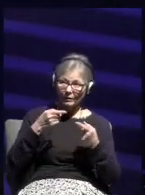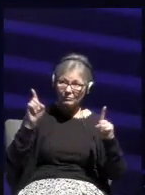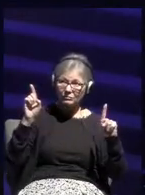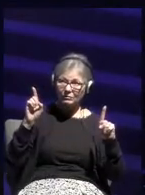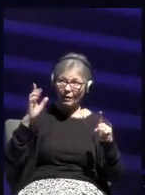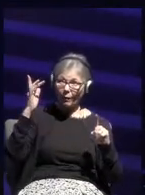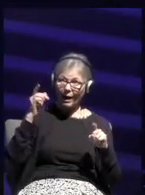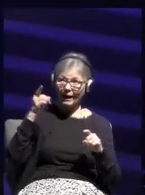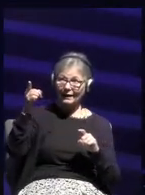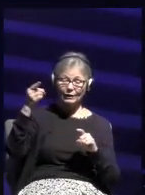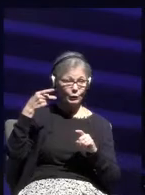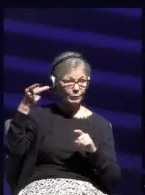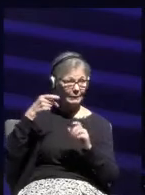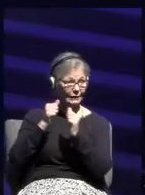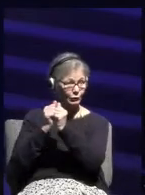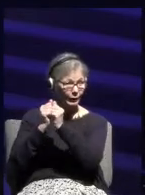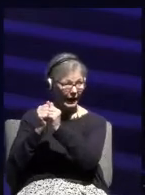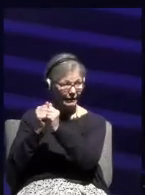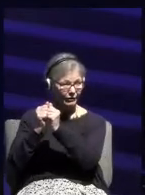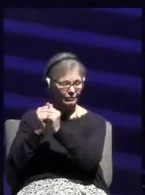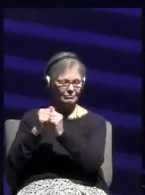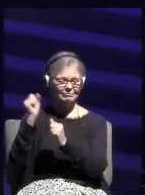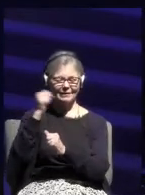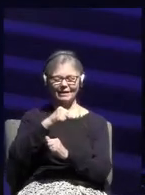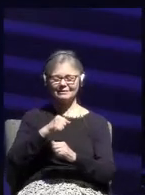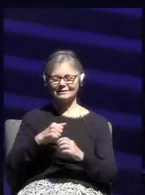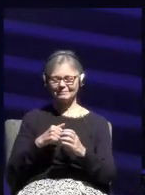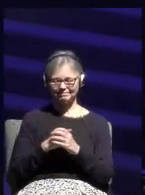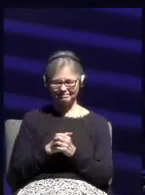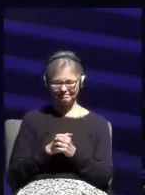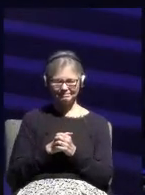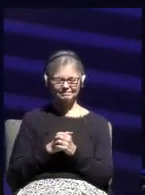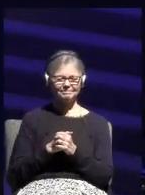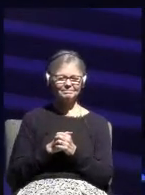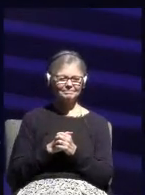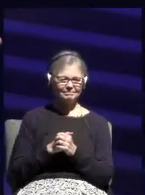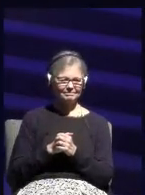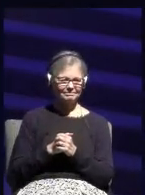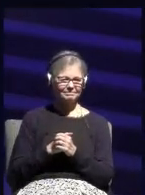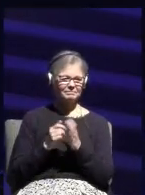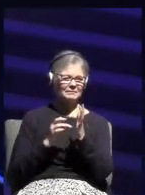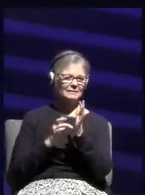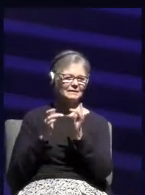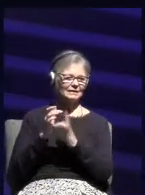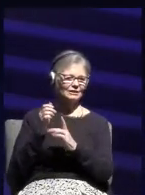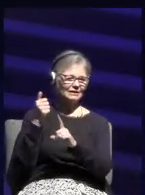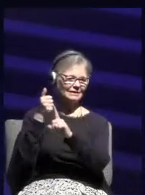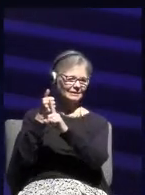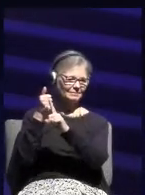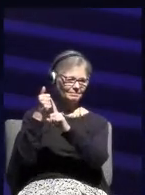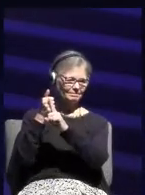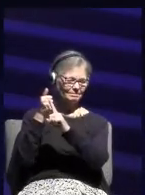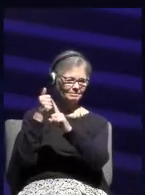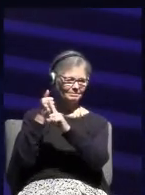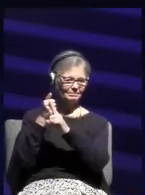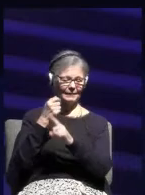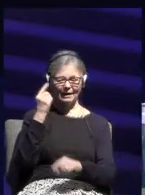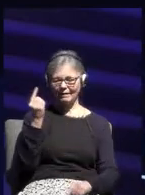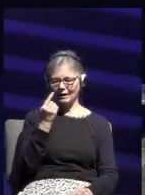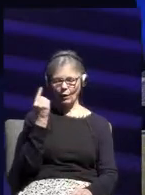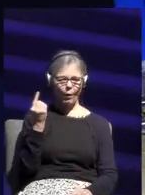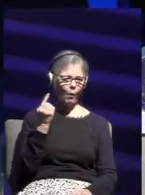together. Let me tell you something, that Jesus Christ is the only